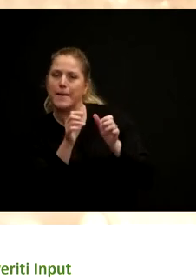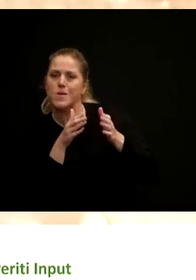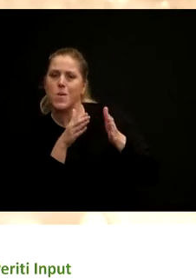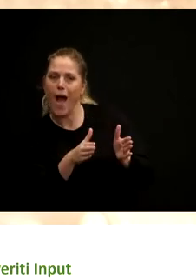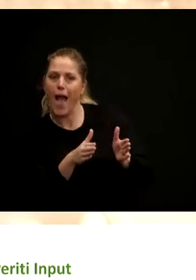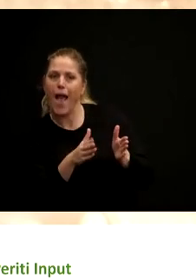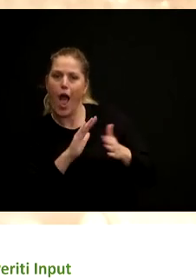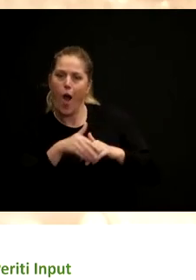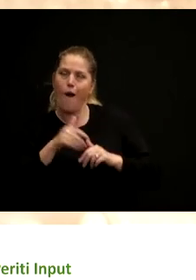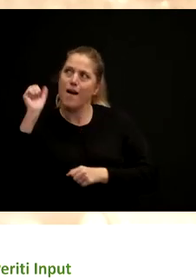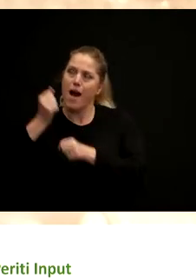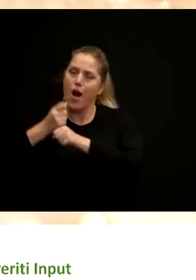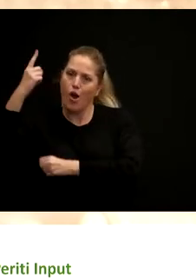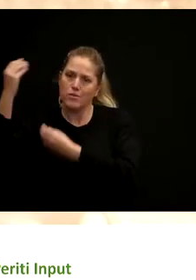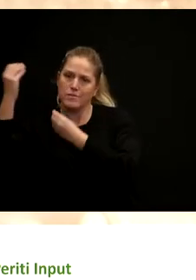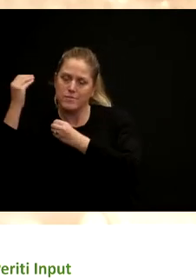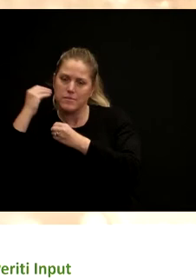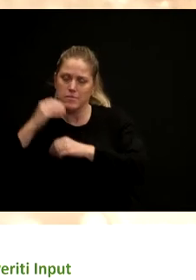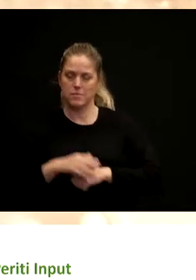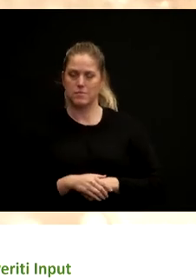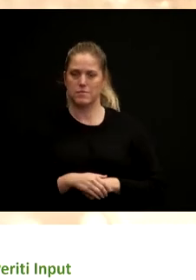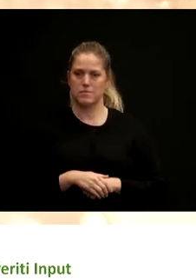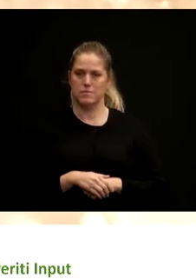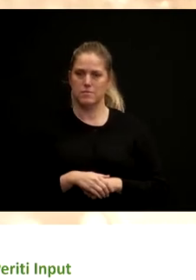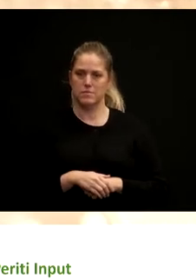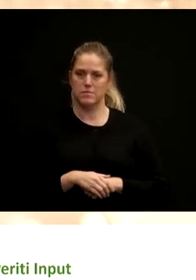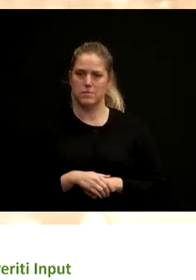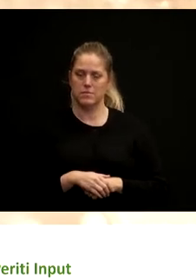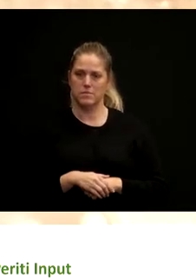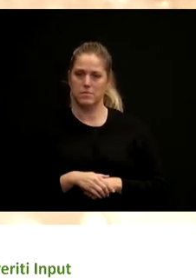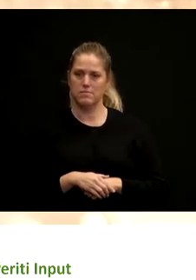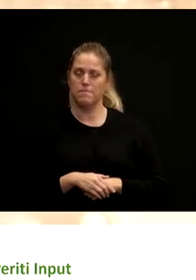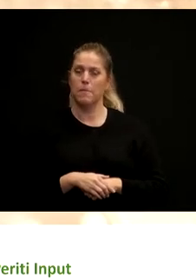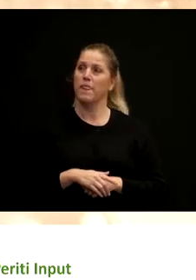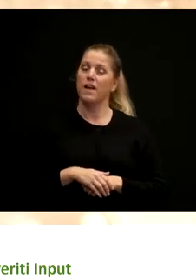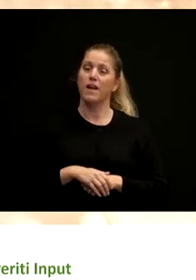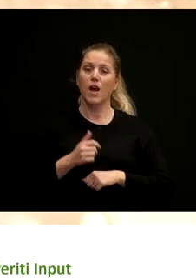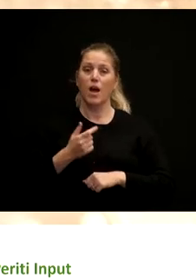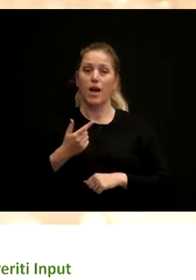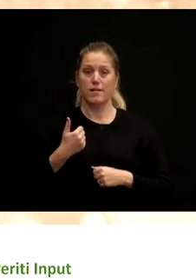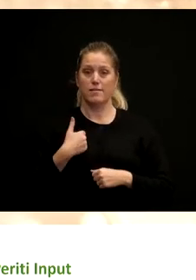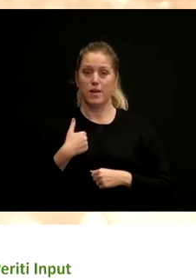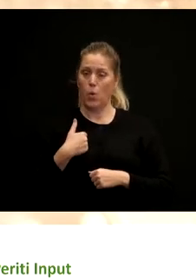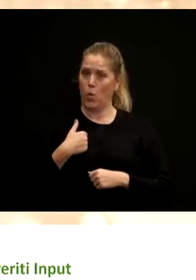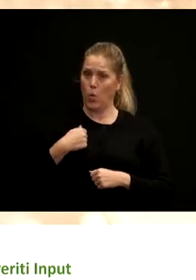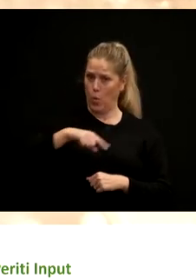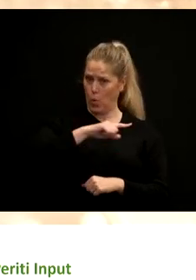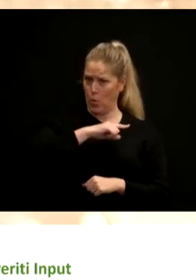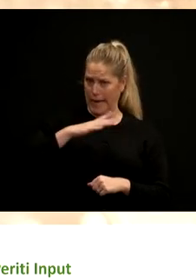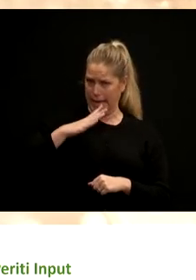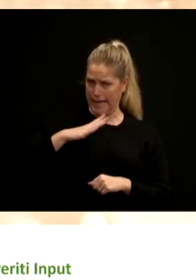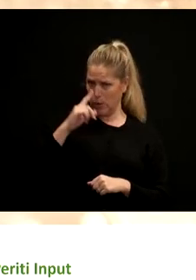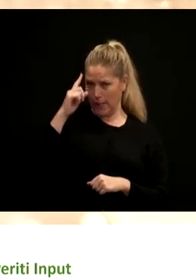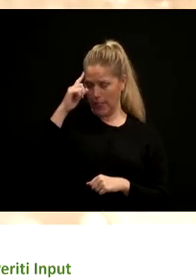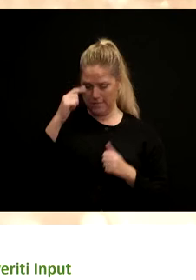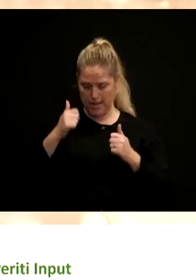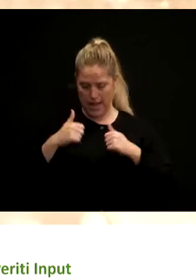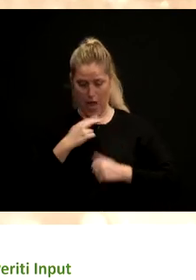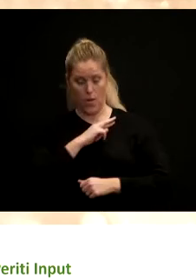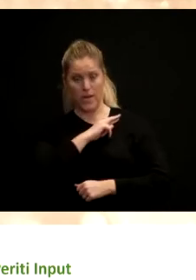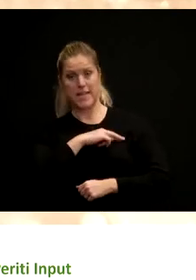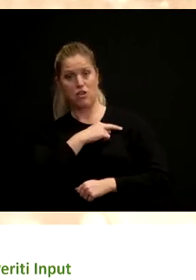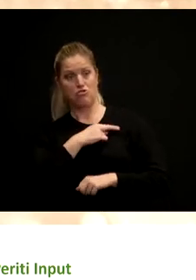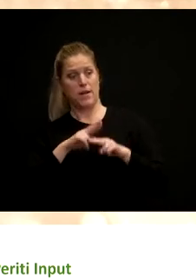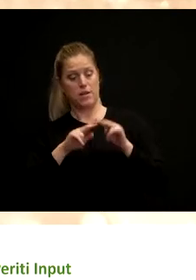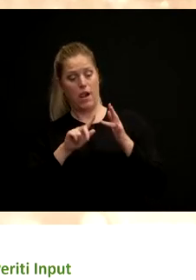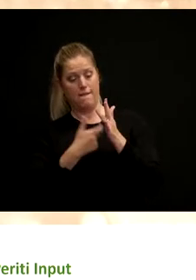God. They ask us whether our sacramental forms that we have can continue to